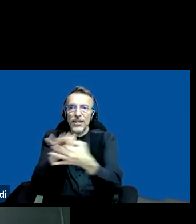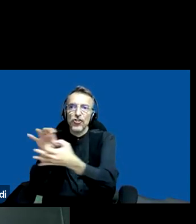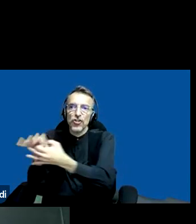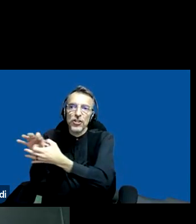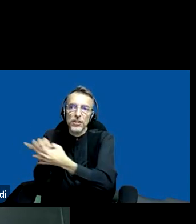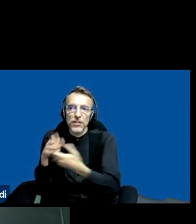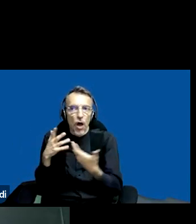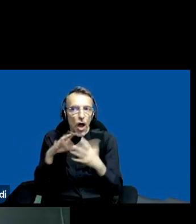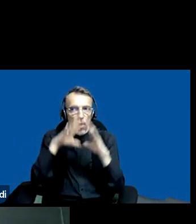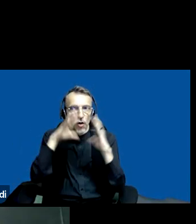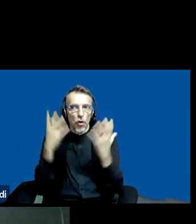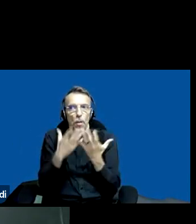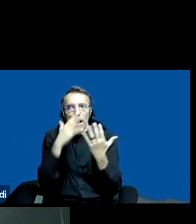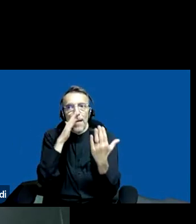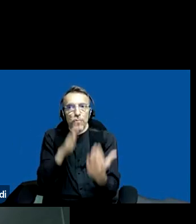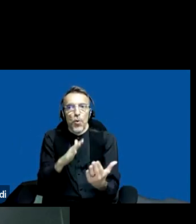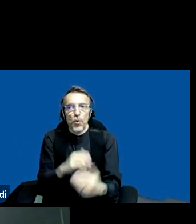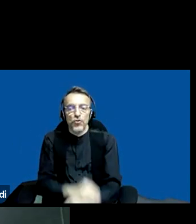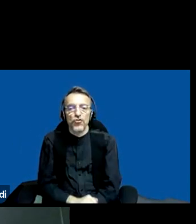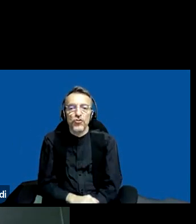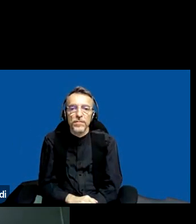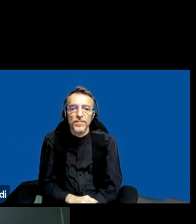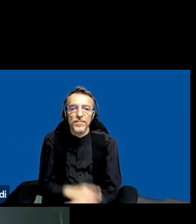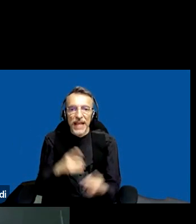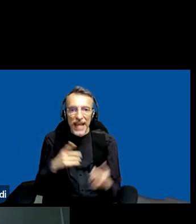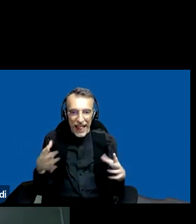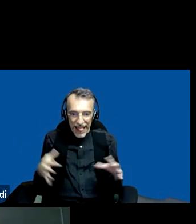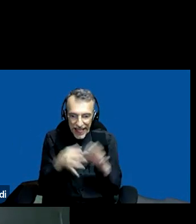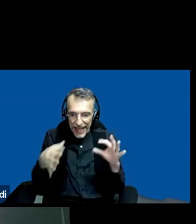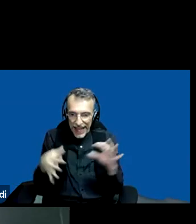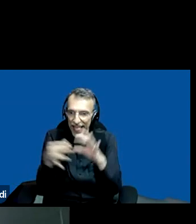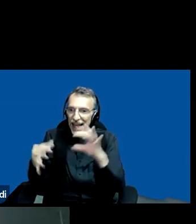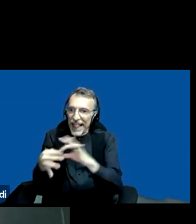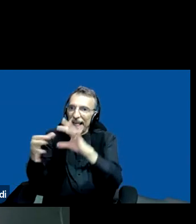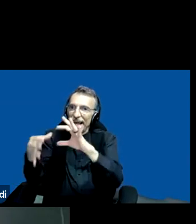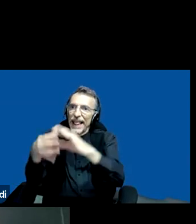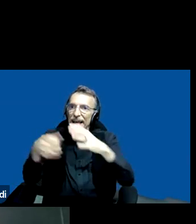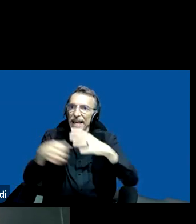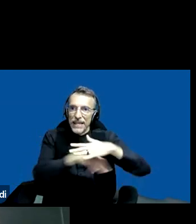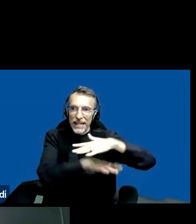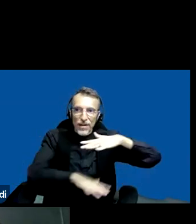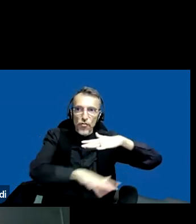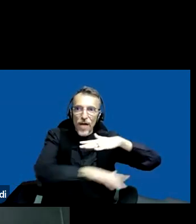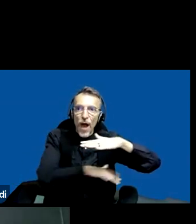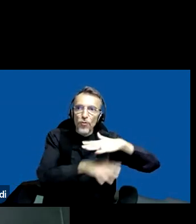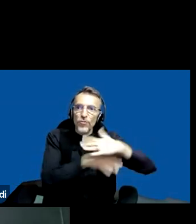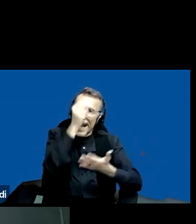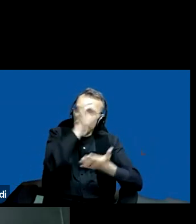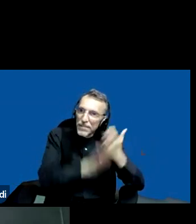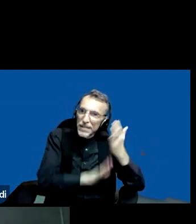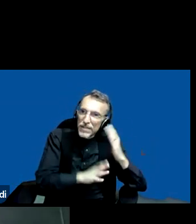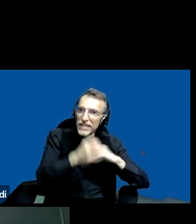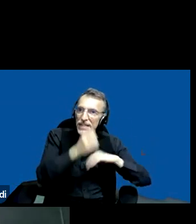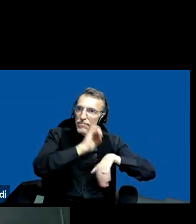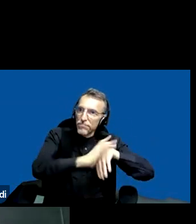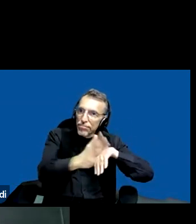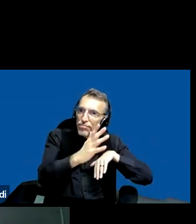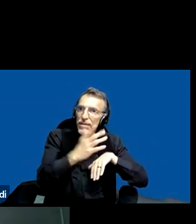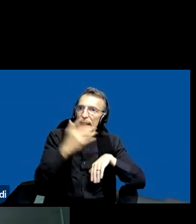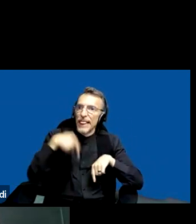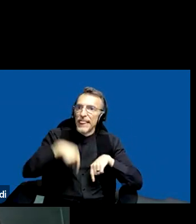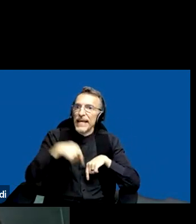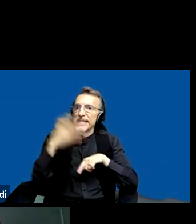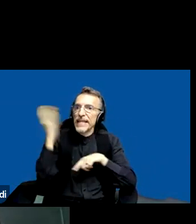global approach. And I think linking those up, linking the grounded expertise that these lectures present